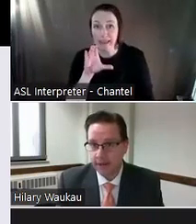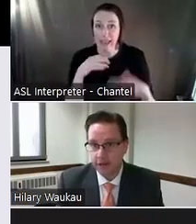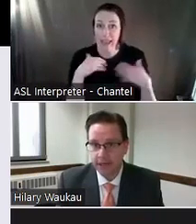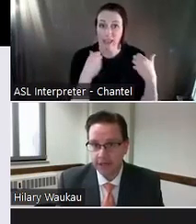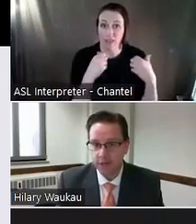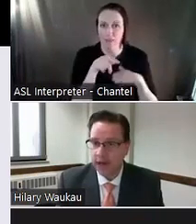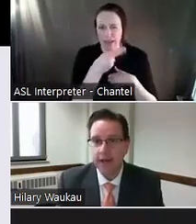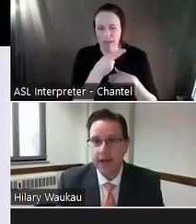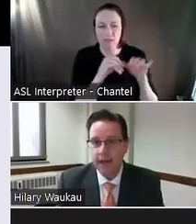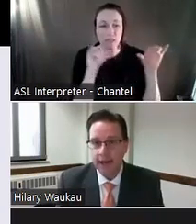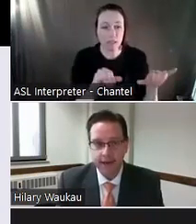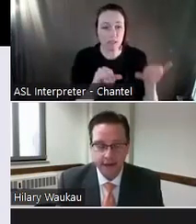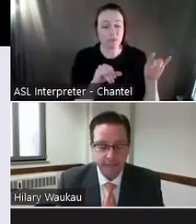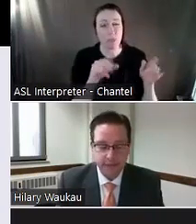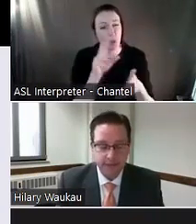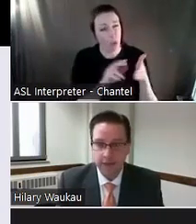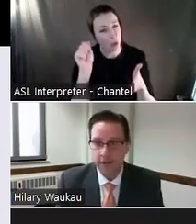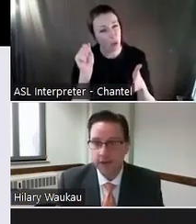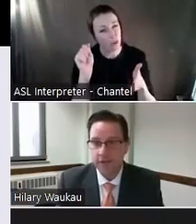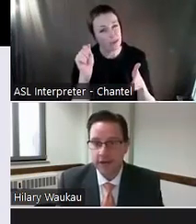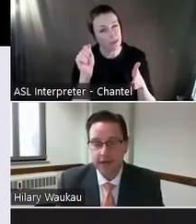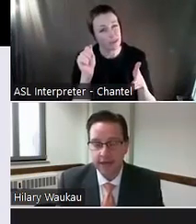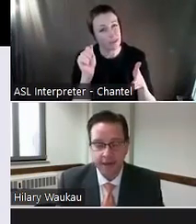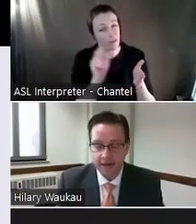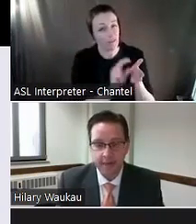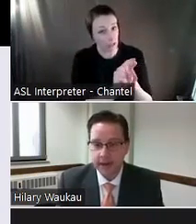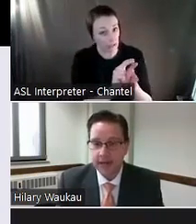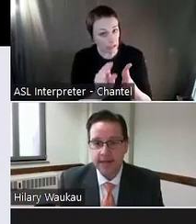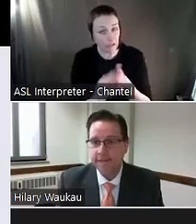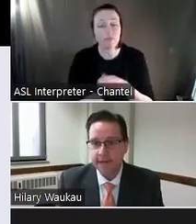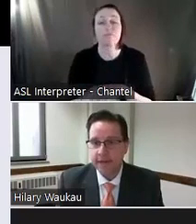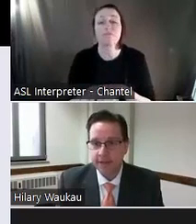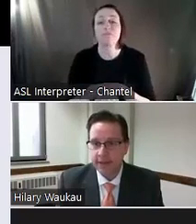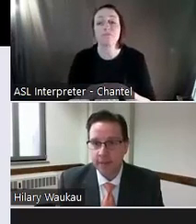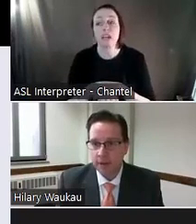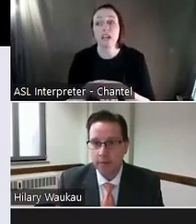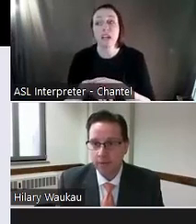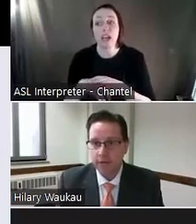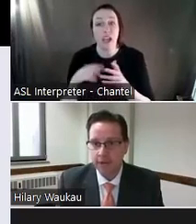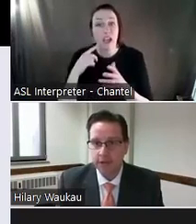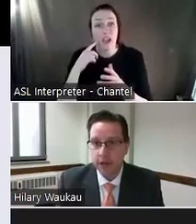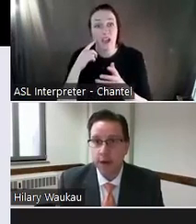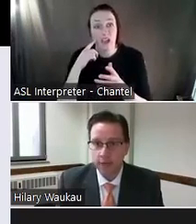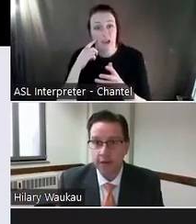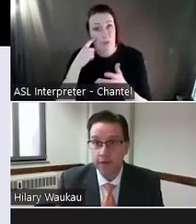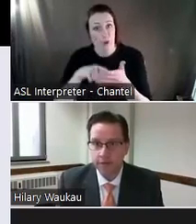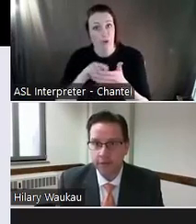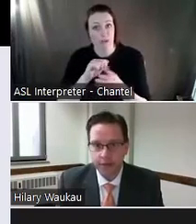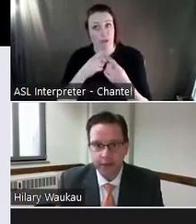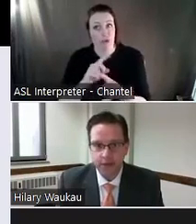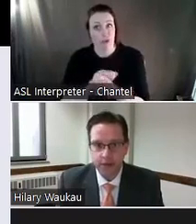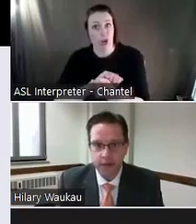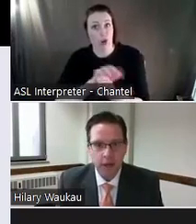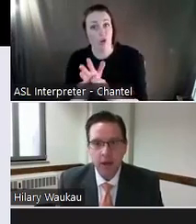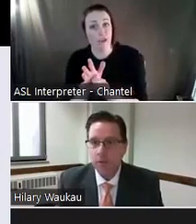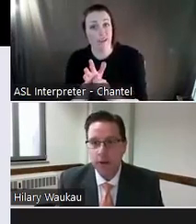health expenditures nationwide. And in the midst of the COVID-19 pandemic, definitely something that we want to improve and make sure that we are ready for the